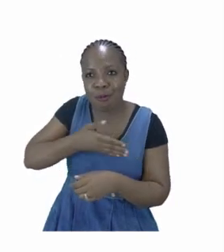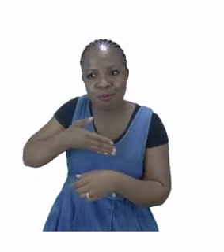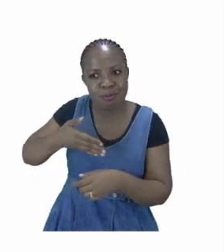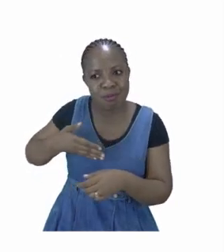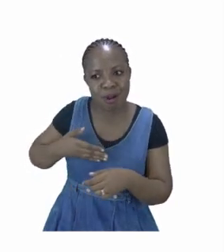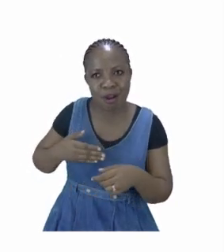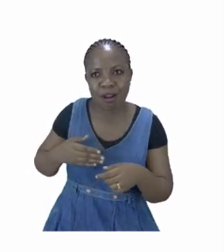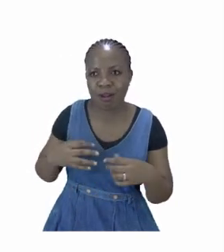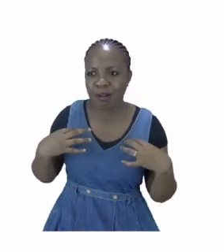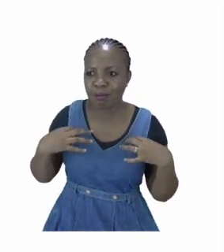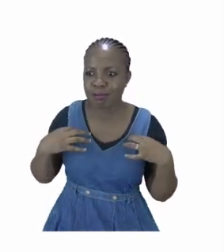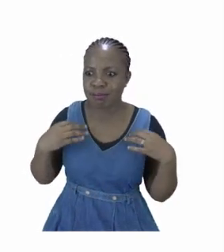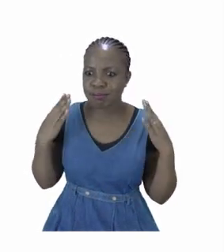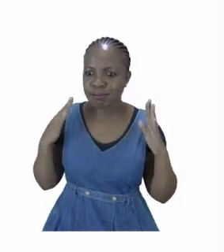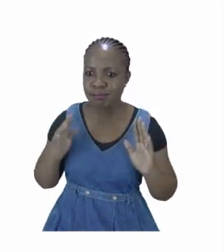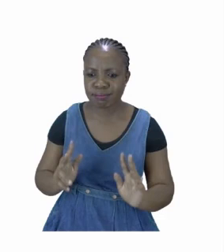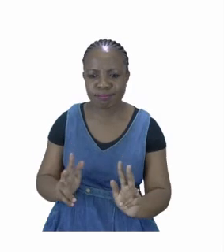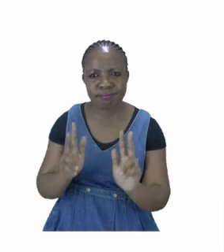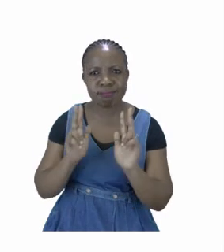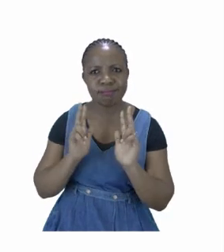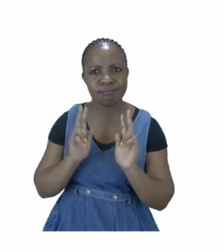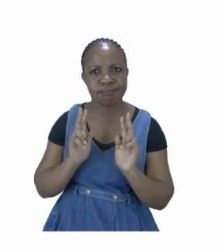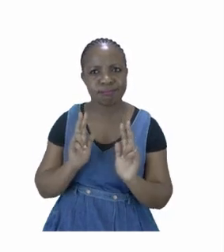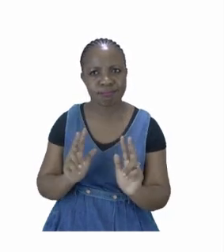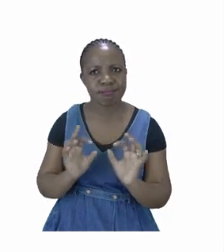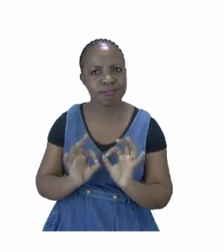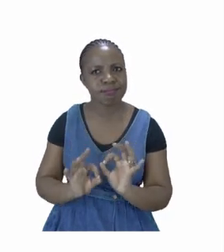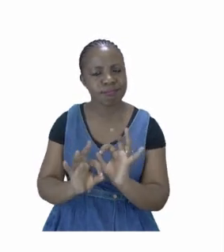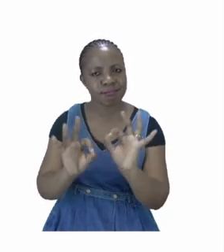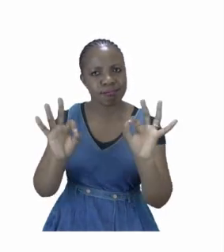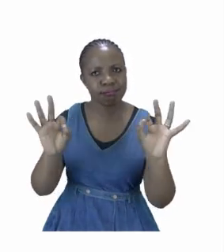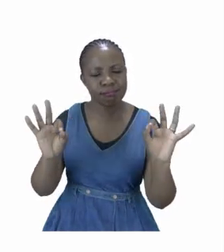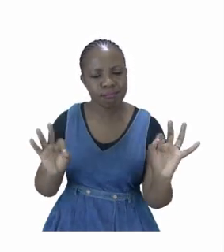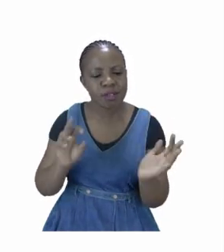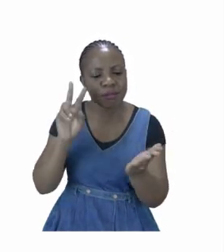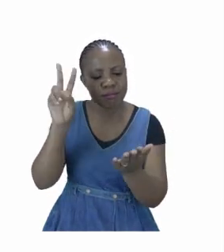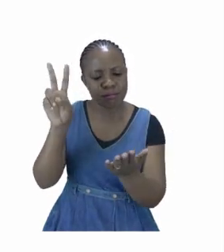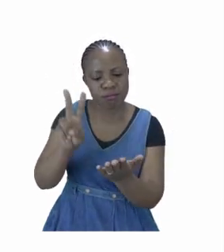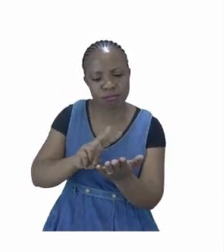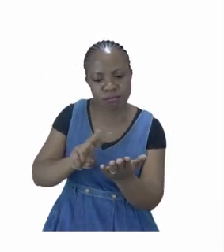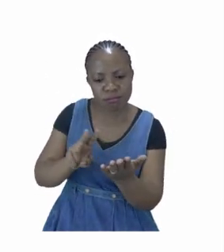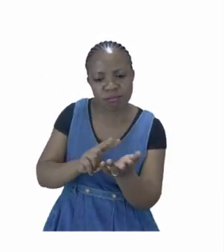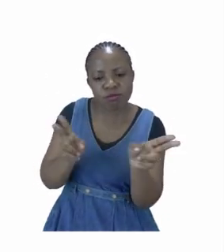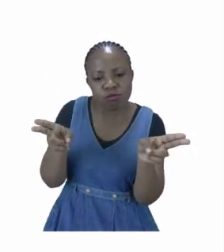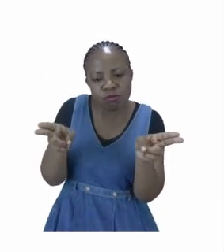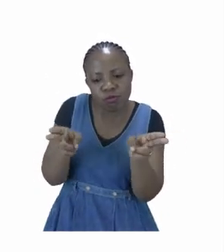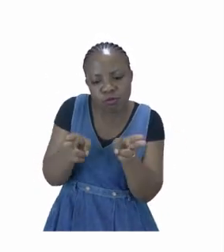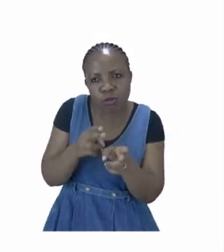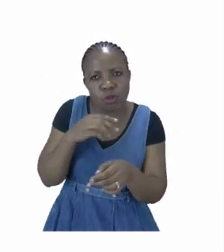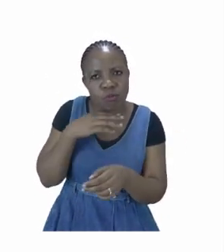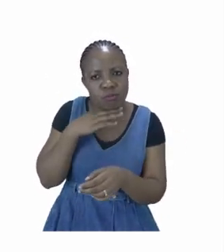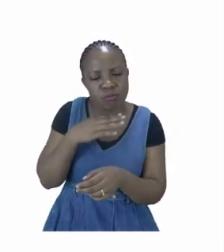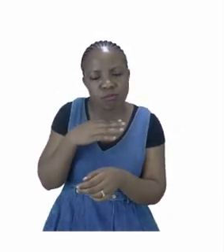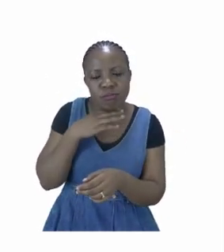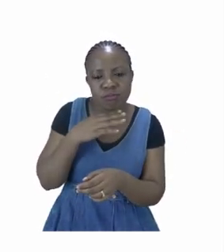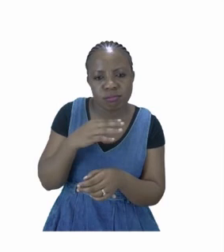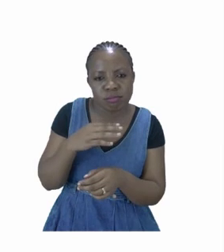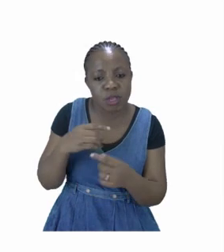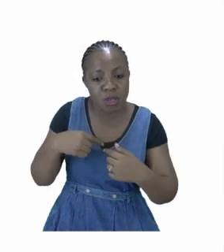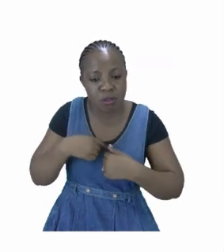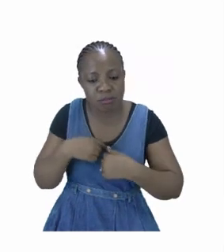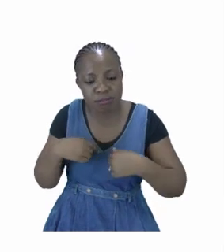reads us short stories and we can ask her any